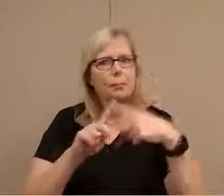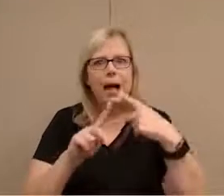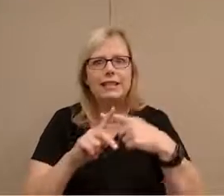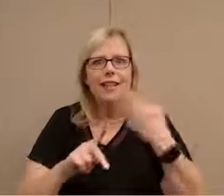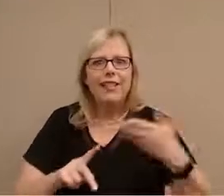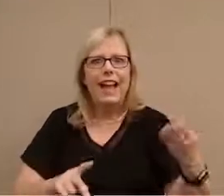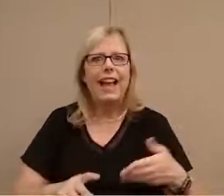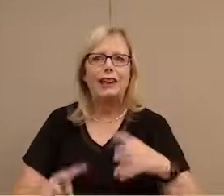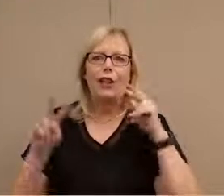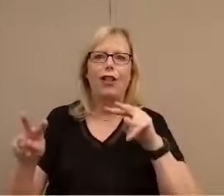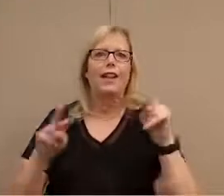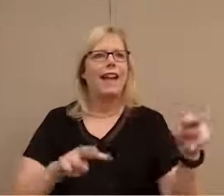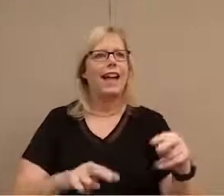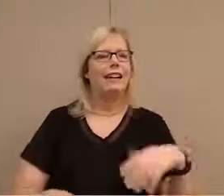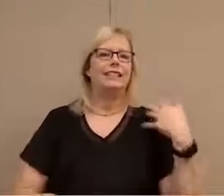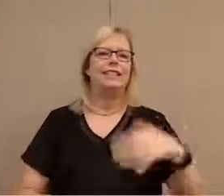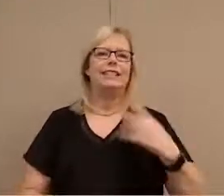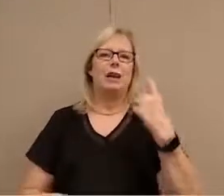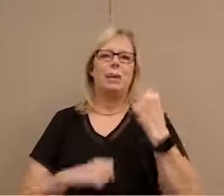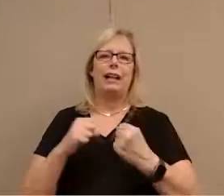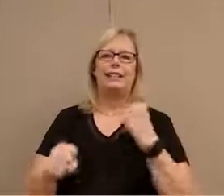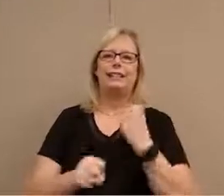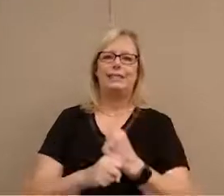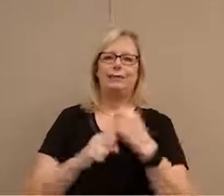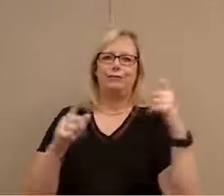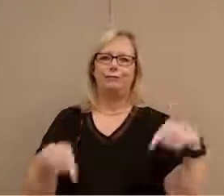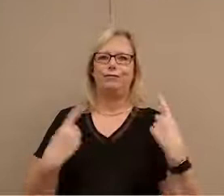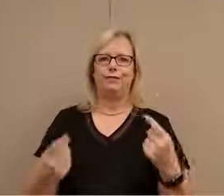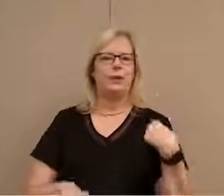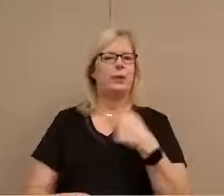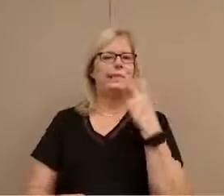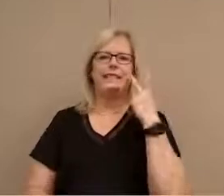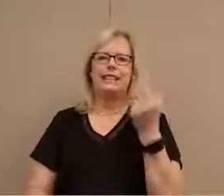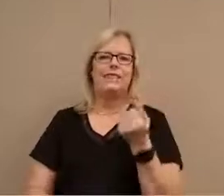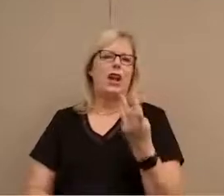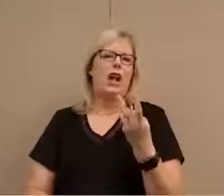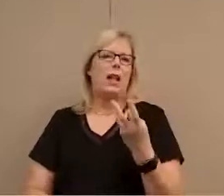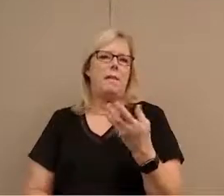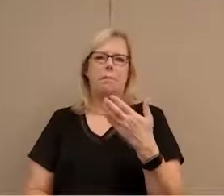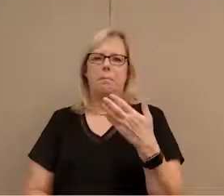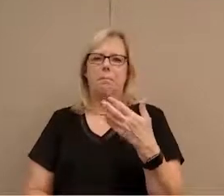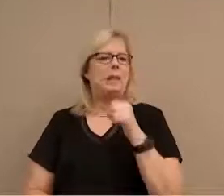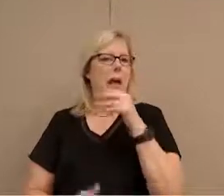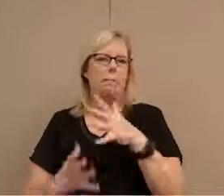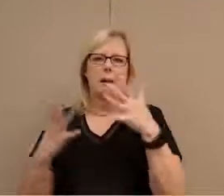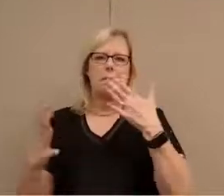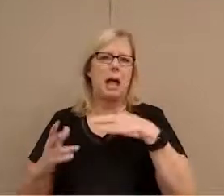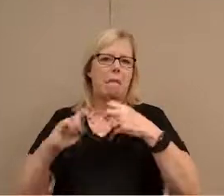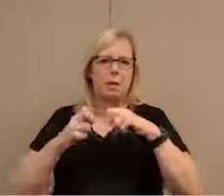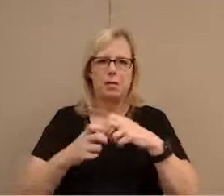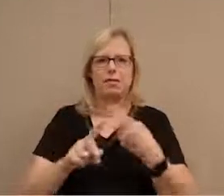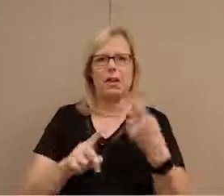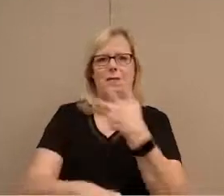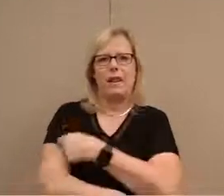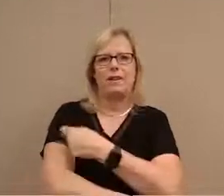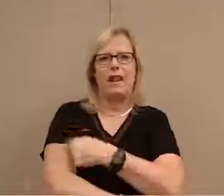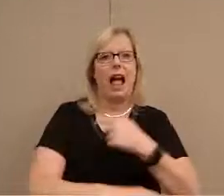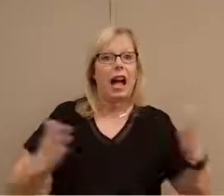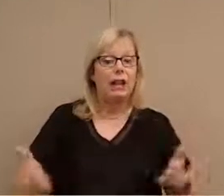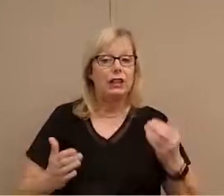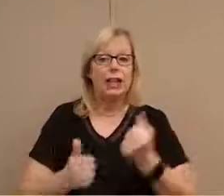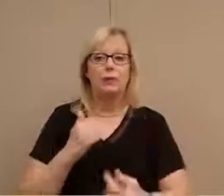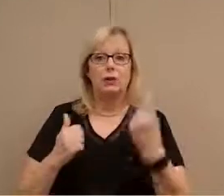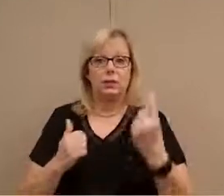thing to look at. And it's a year out. And we have seen very minimal effect of the vaccine. So I urge everybody out